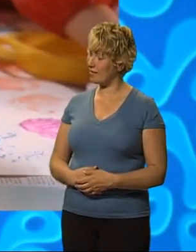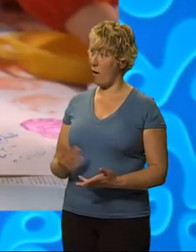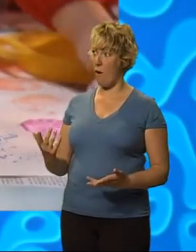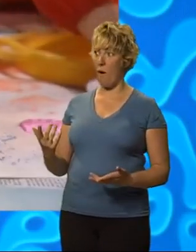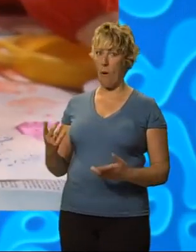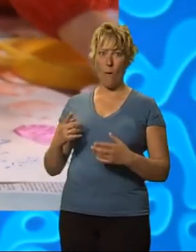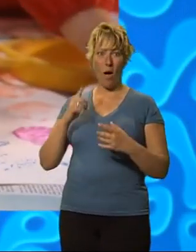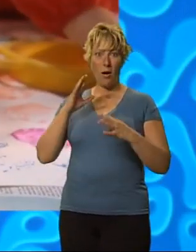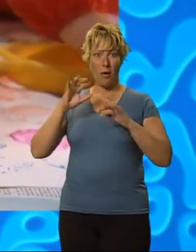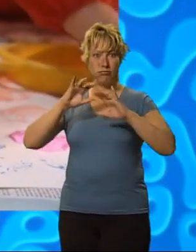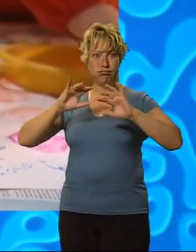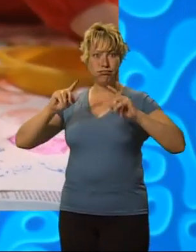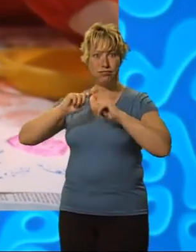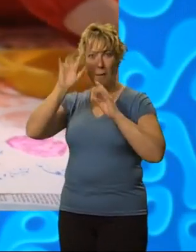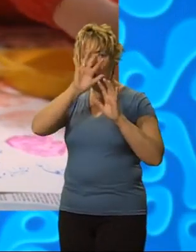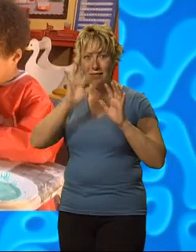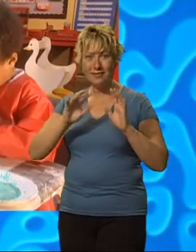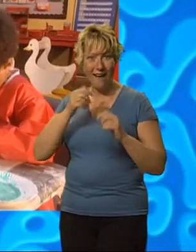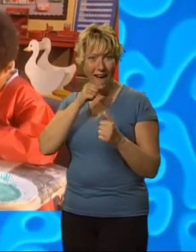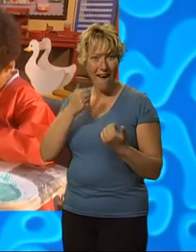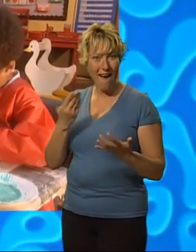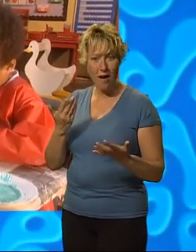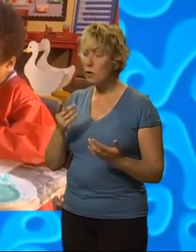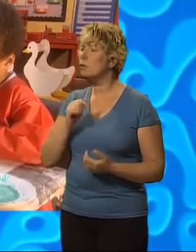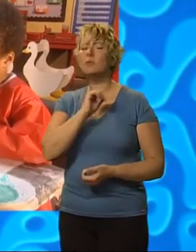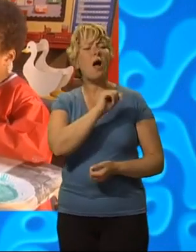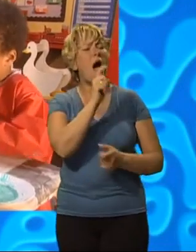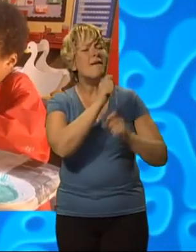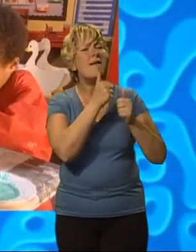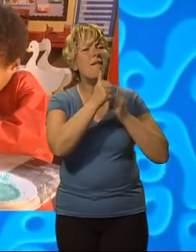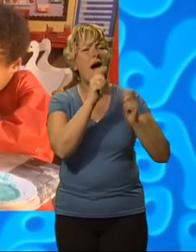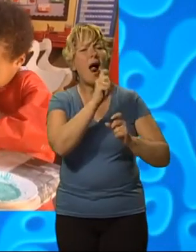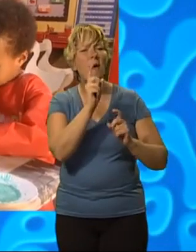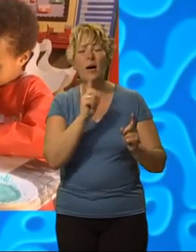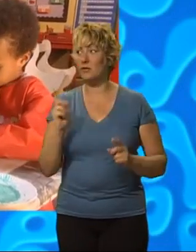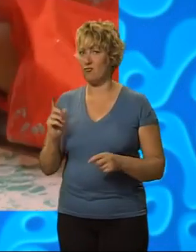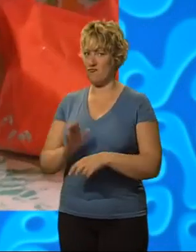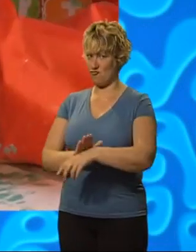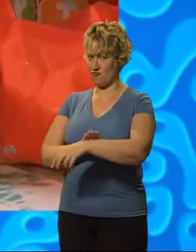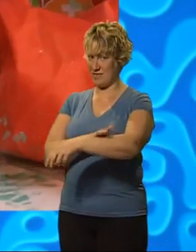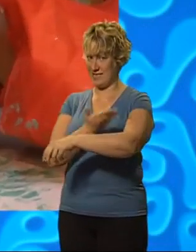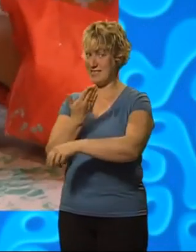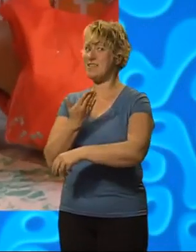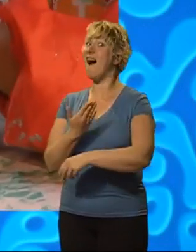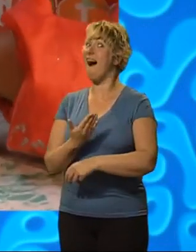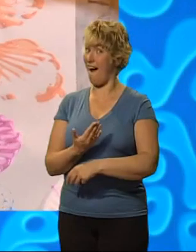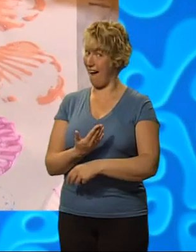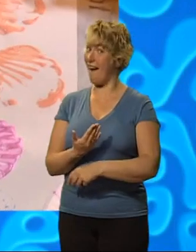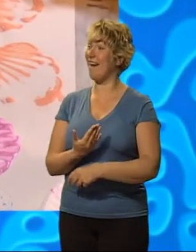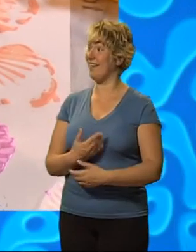Wow, look at some of these patterns. Drew, what's your favourite colour? Green. It's definitely